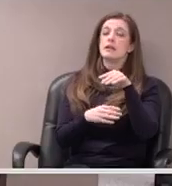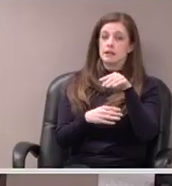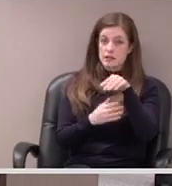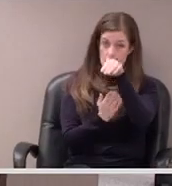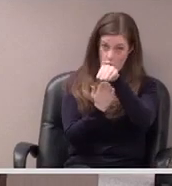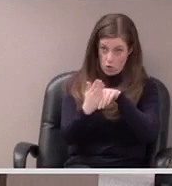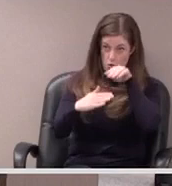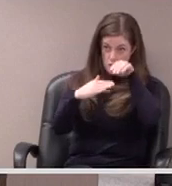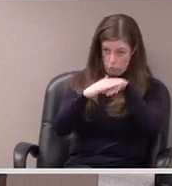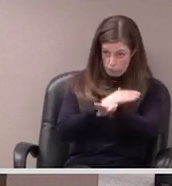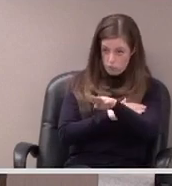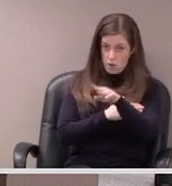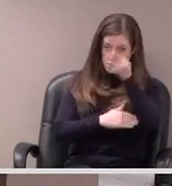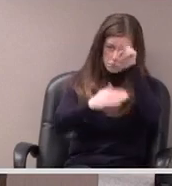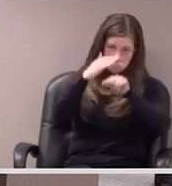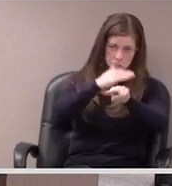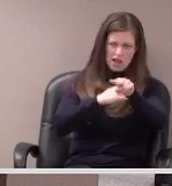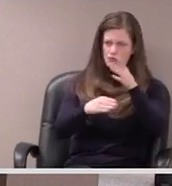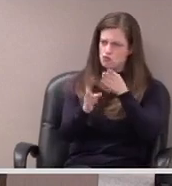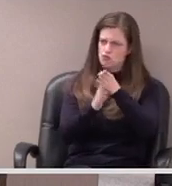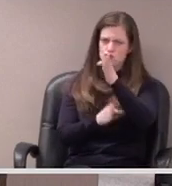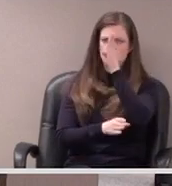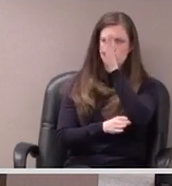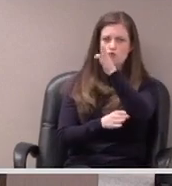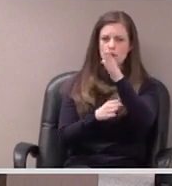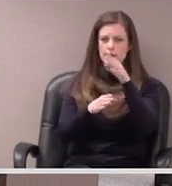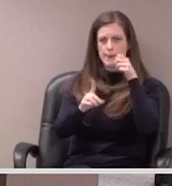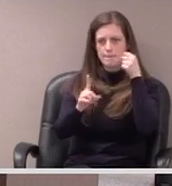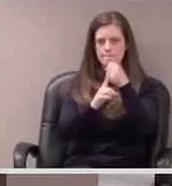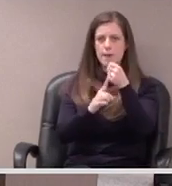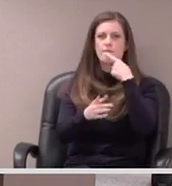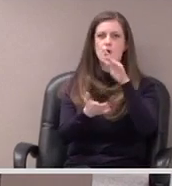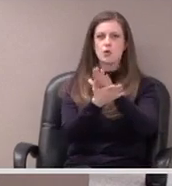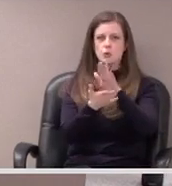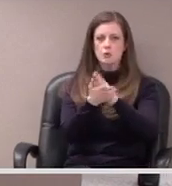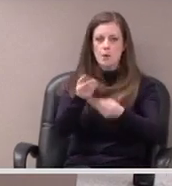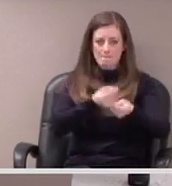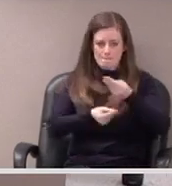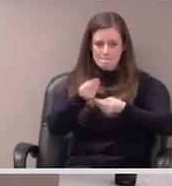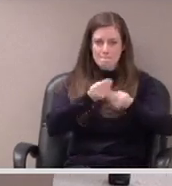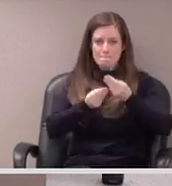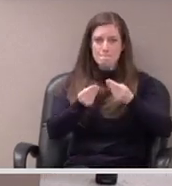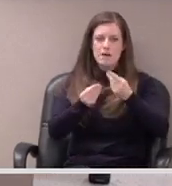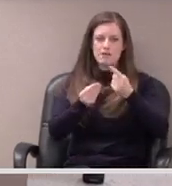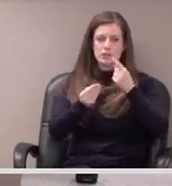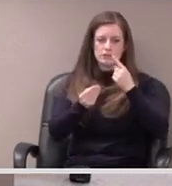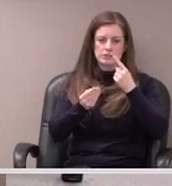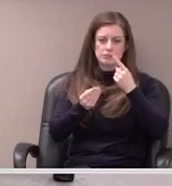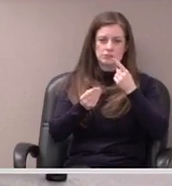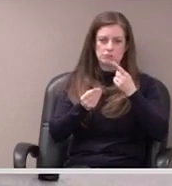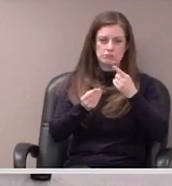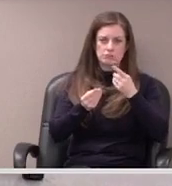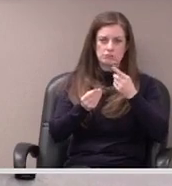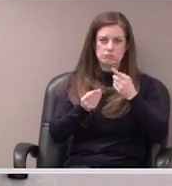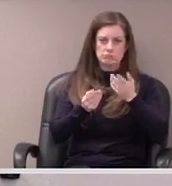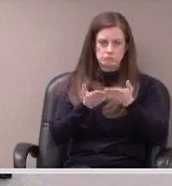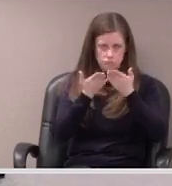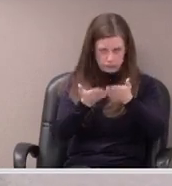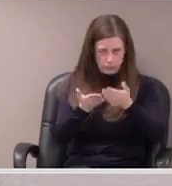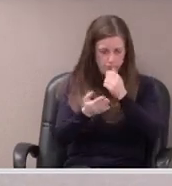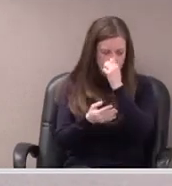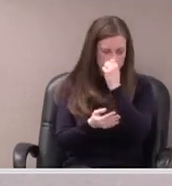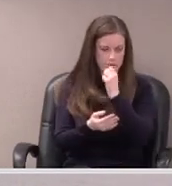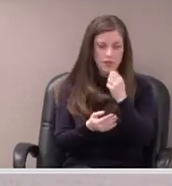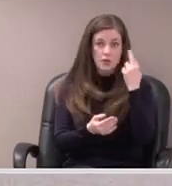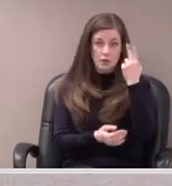projections have a direct impact on the school budget actual allocations. So that's the reason